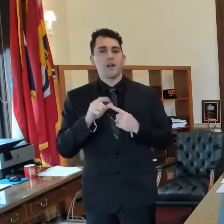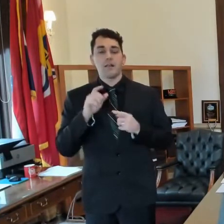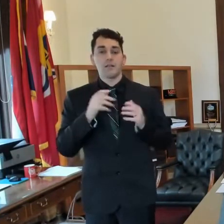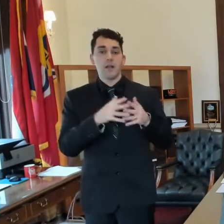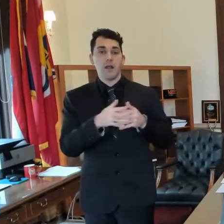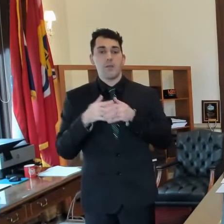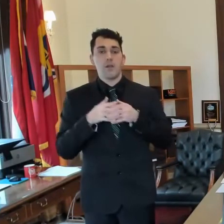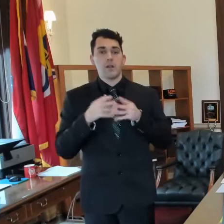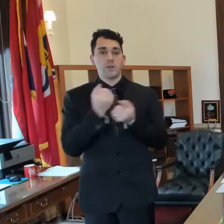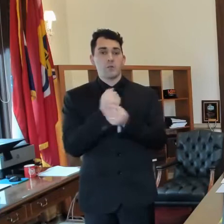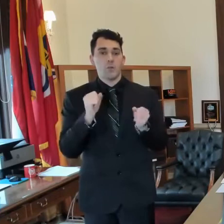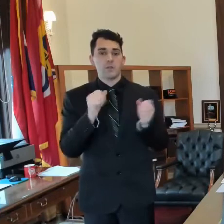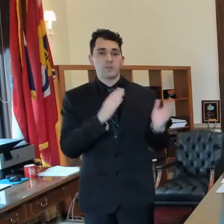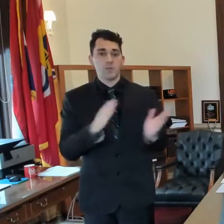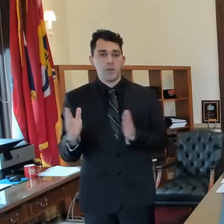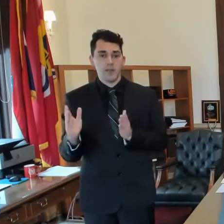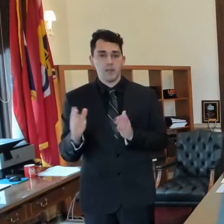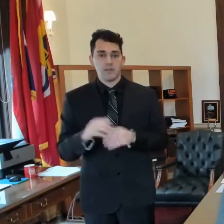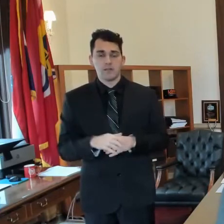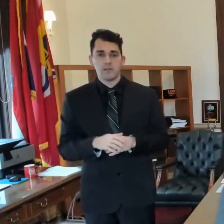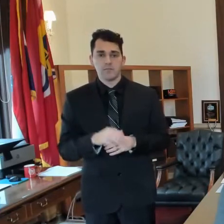Plan will,